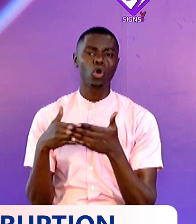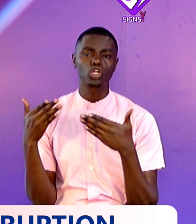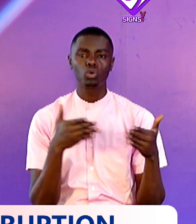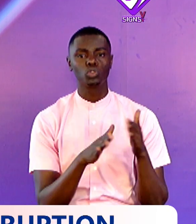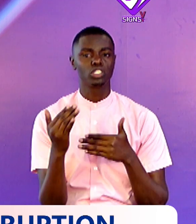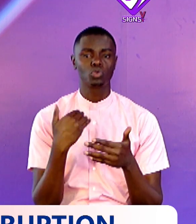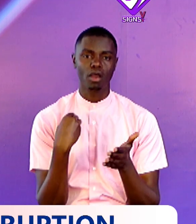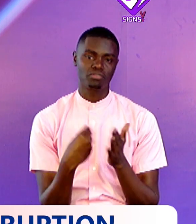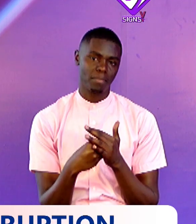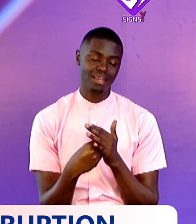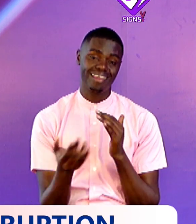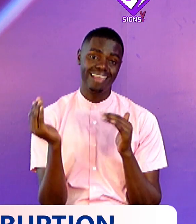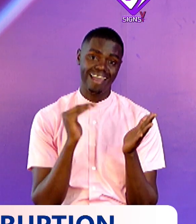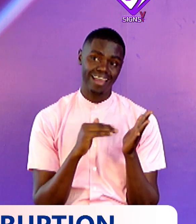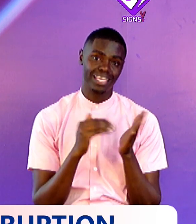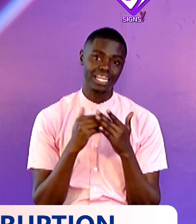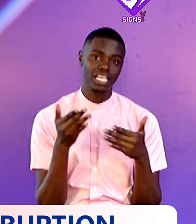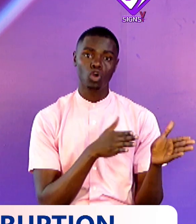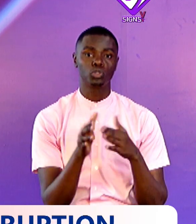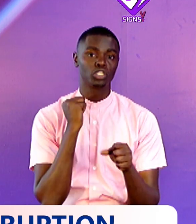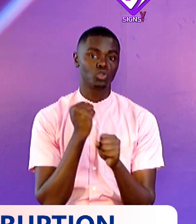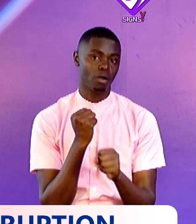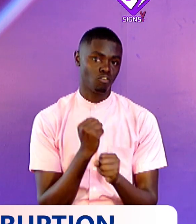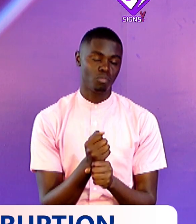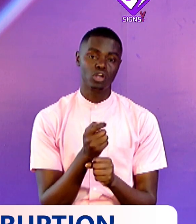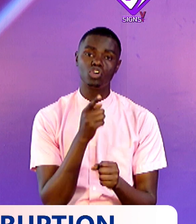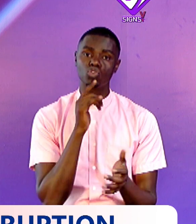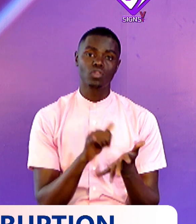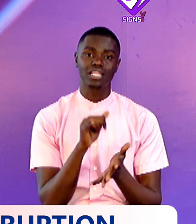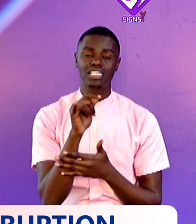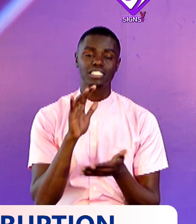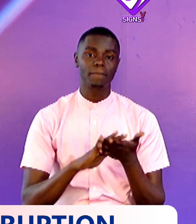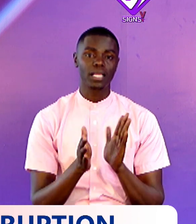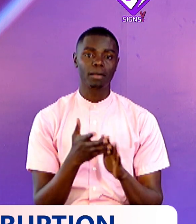money, Yeah. and again, the opportunity to perform, so that this becomes a source